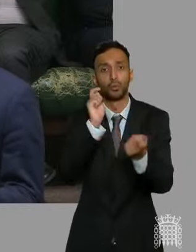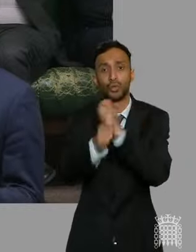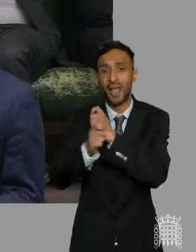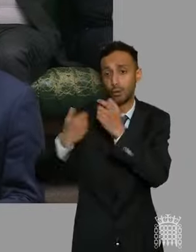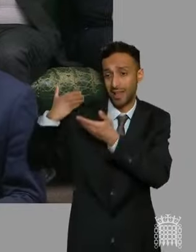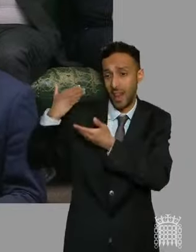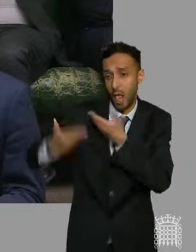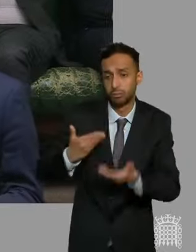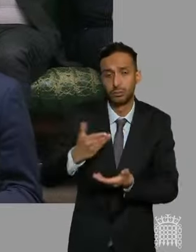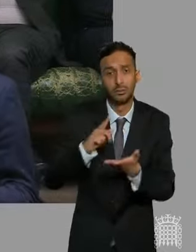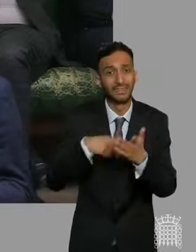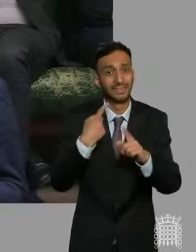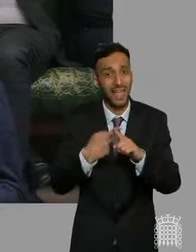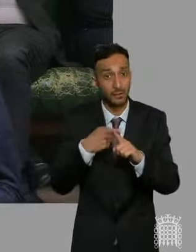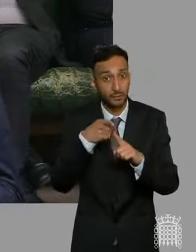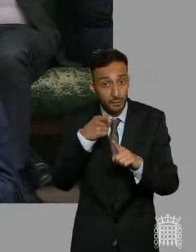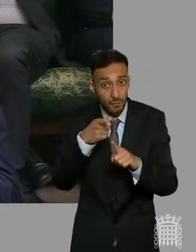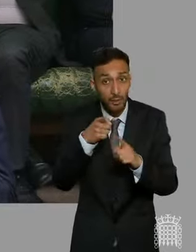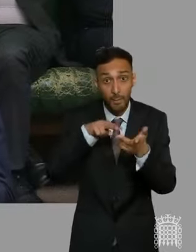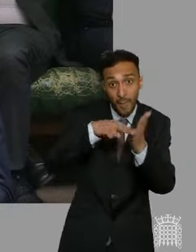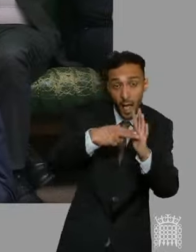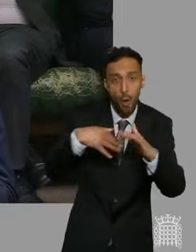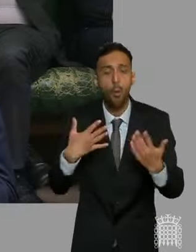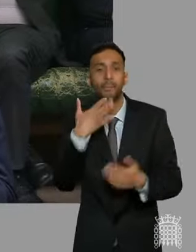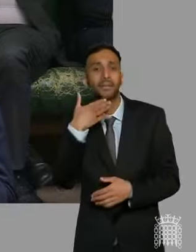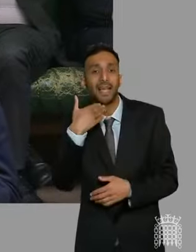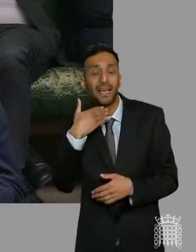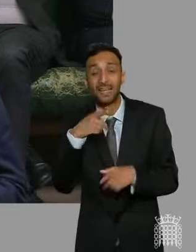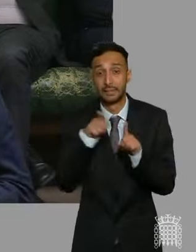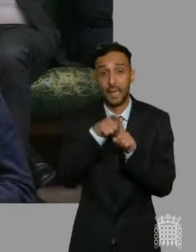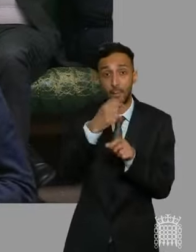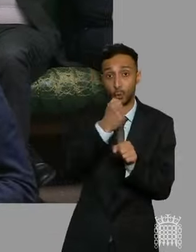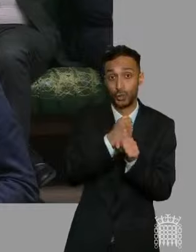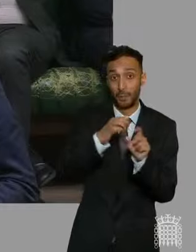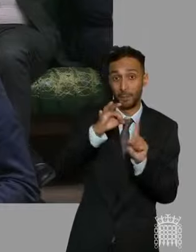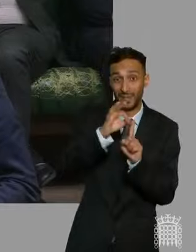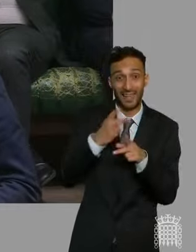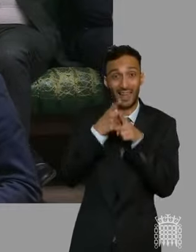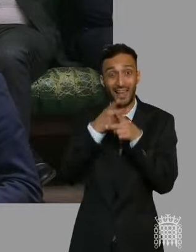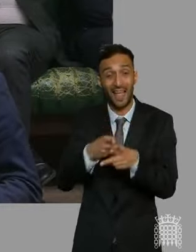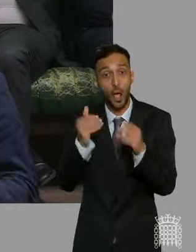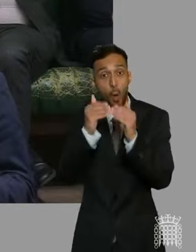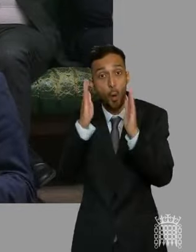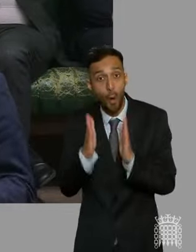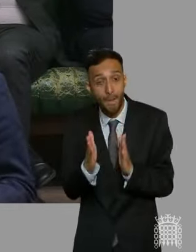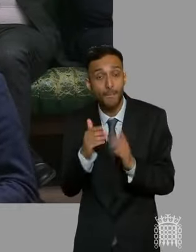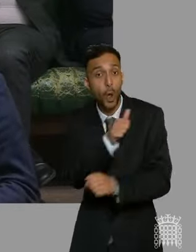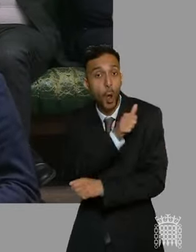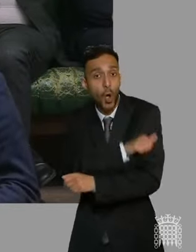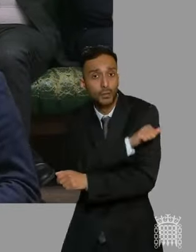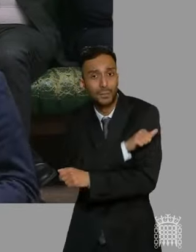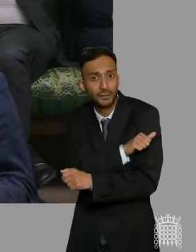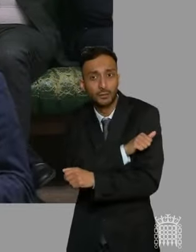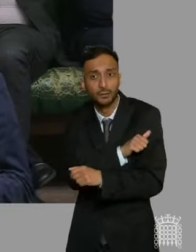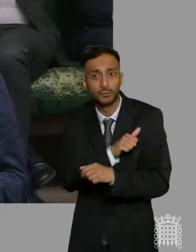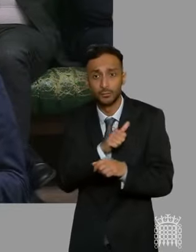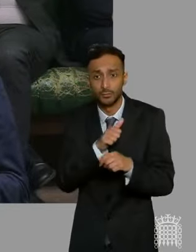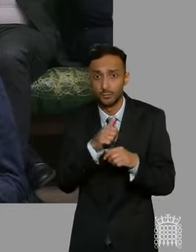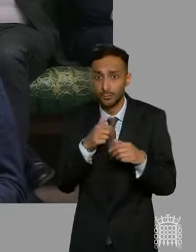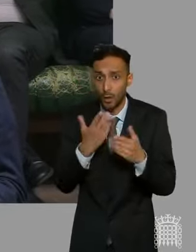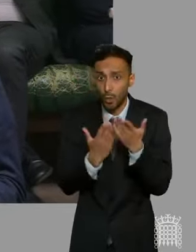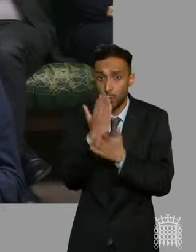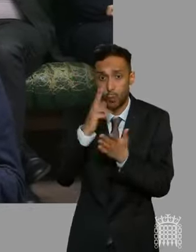homes and hospices when he raised NICs, or was that a mistake? Prime Minister, could he tell the House, are